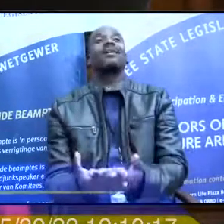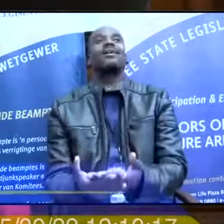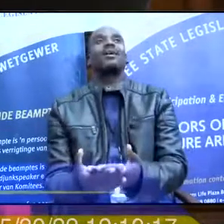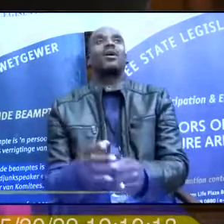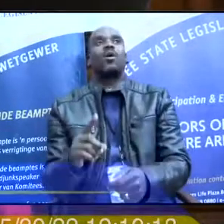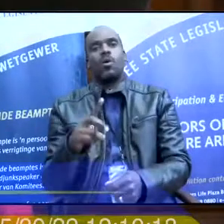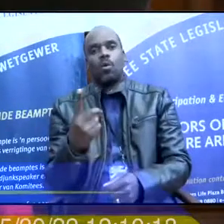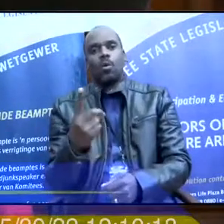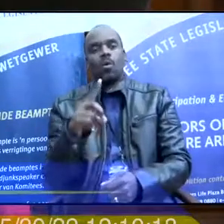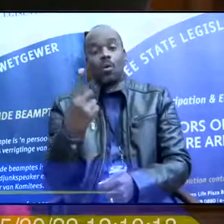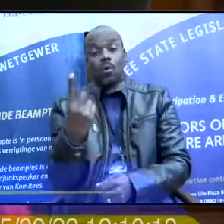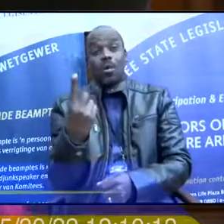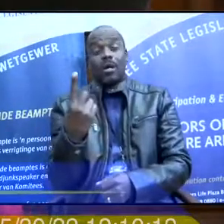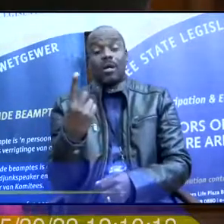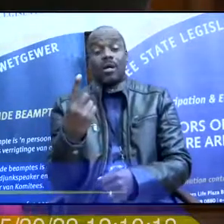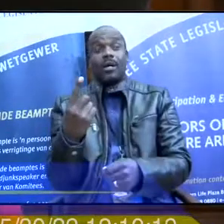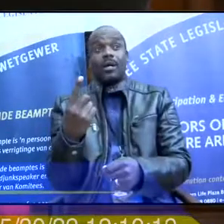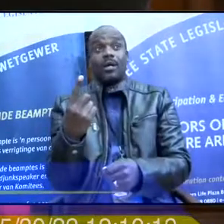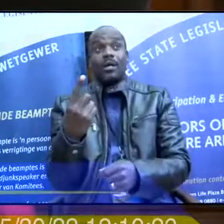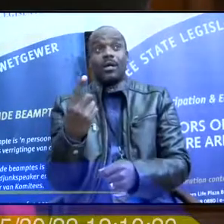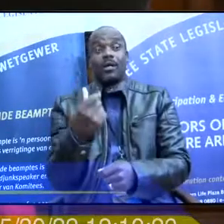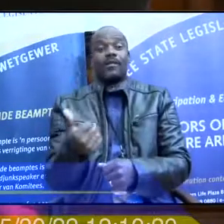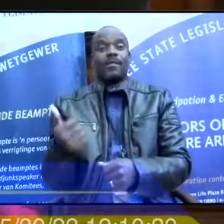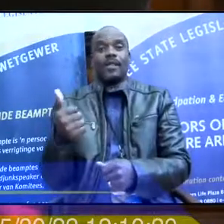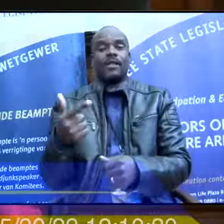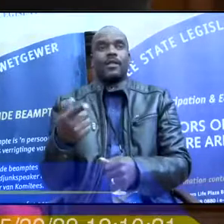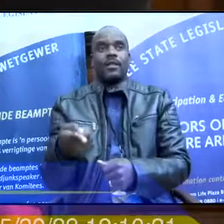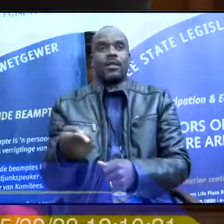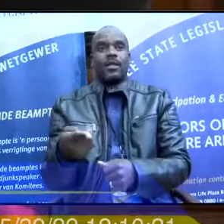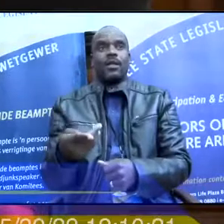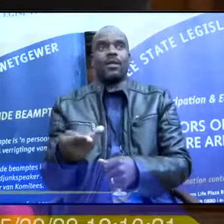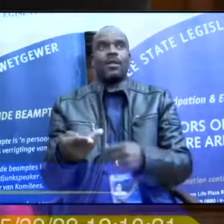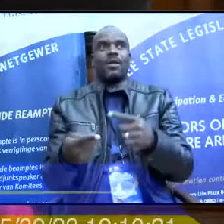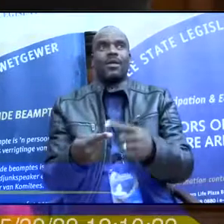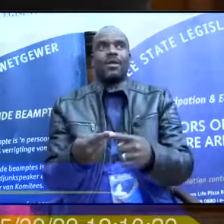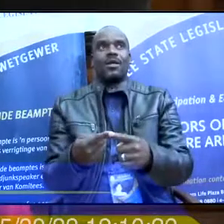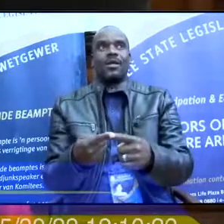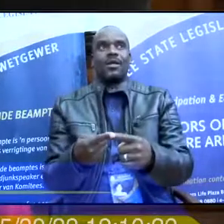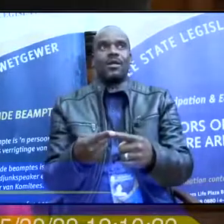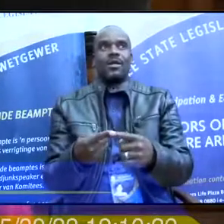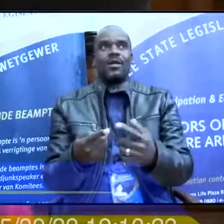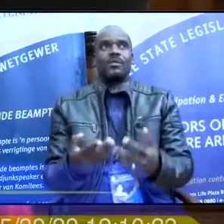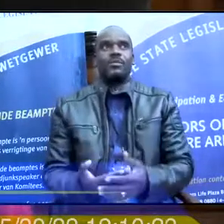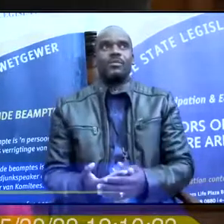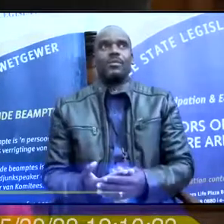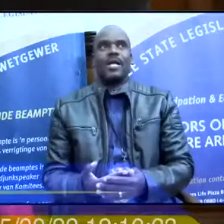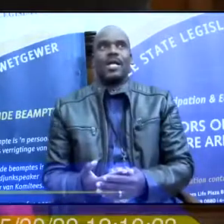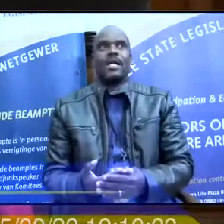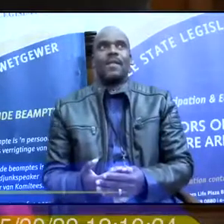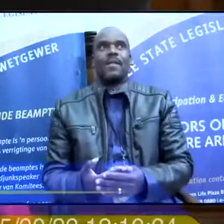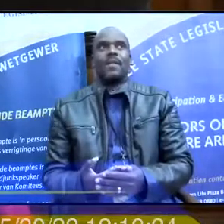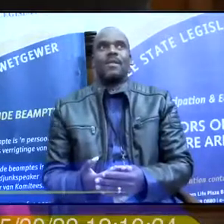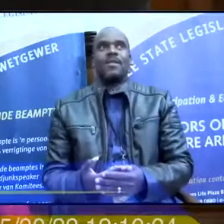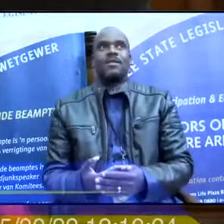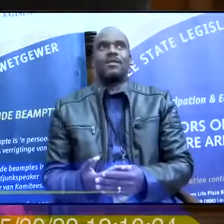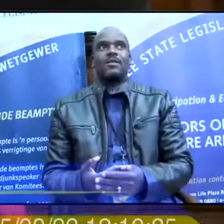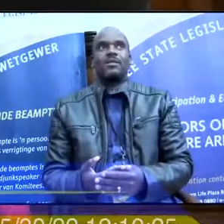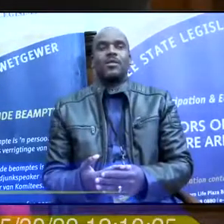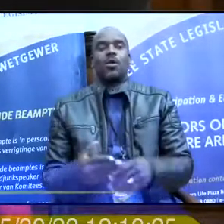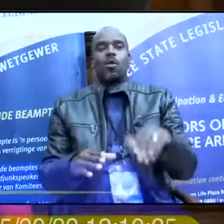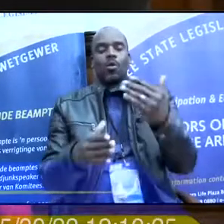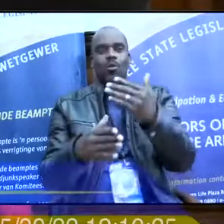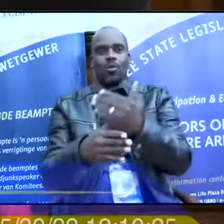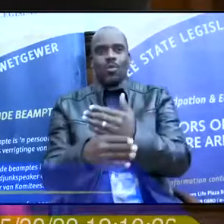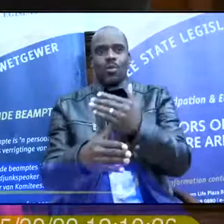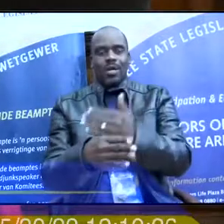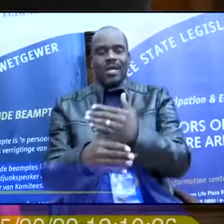those was the 350 allowance that was given to to you know workers